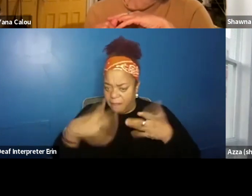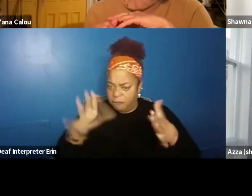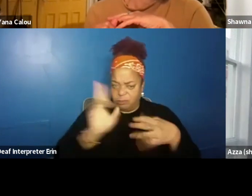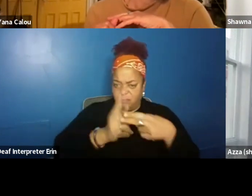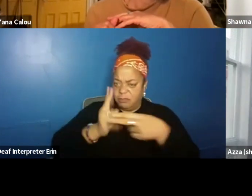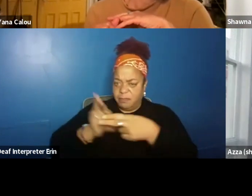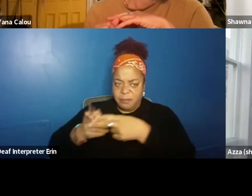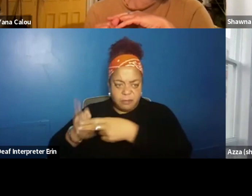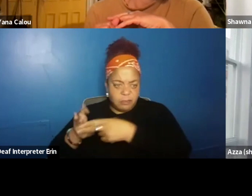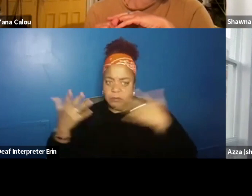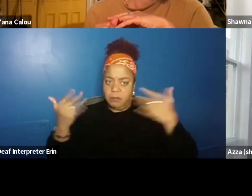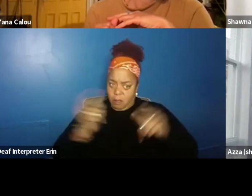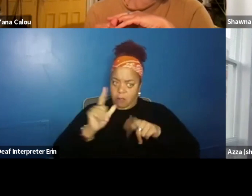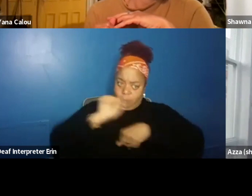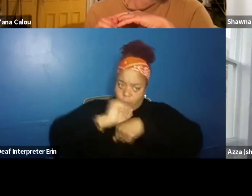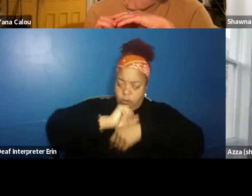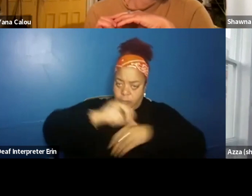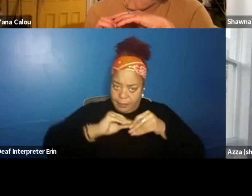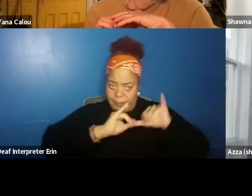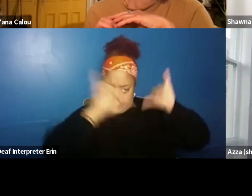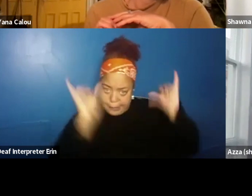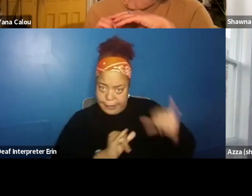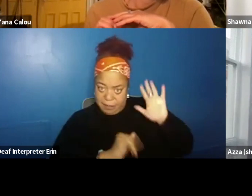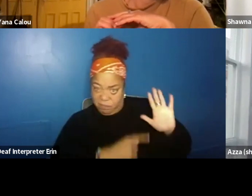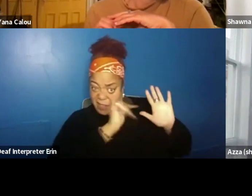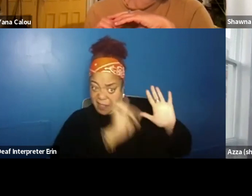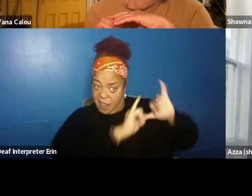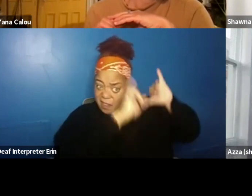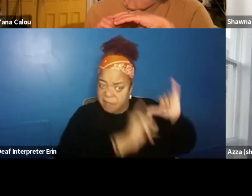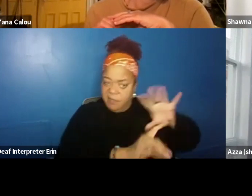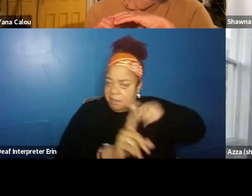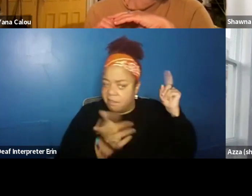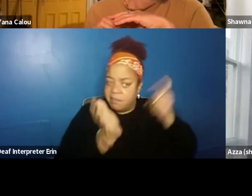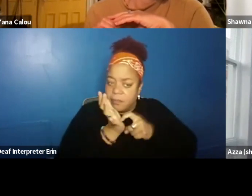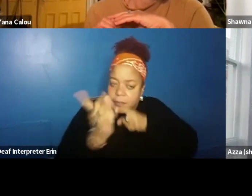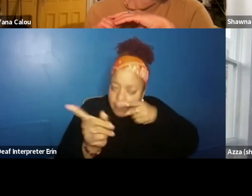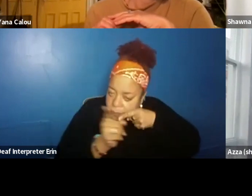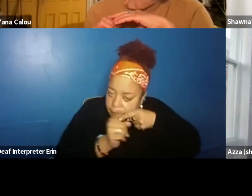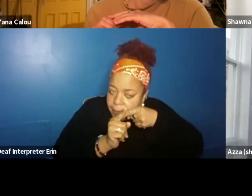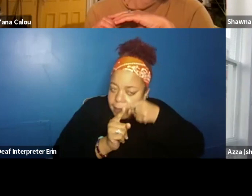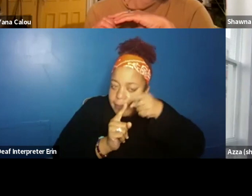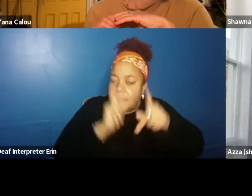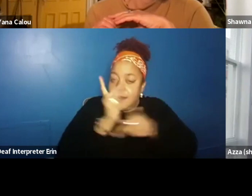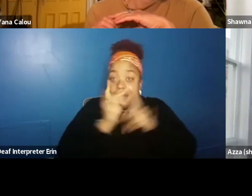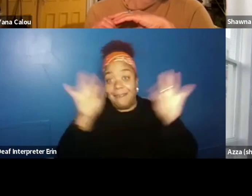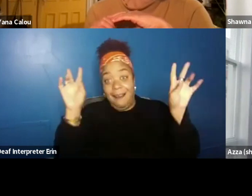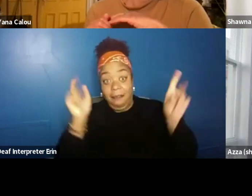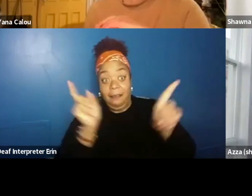of acknowledge a particular kind of appropriate madness or mental health illness, one that is maintainable, manageable,